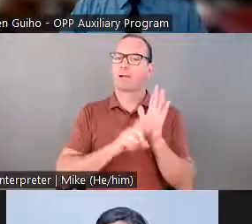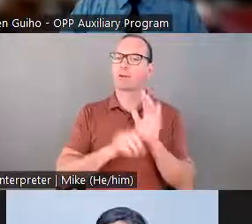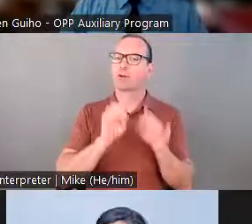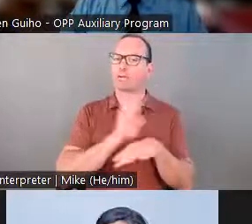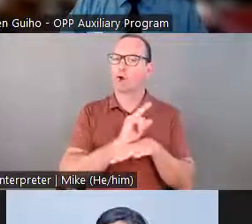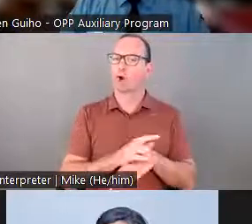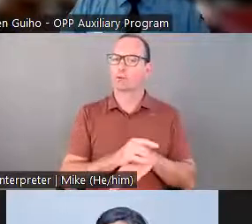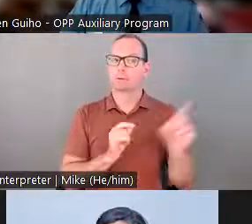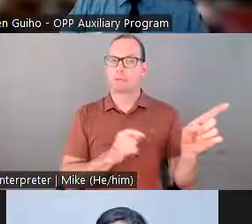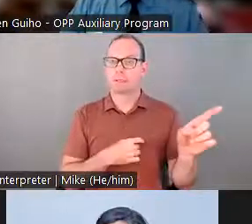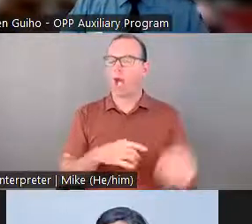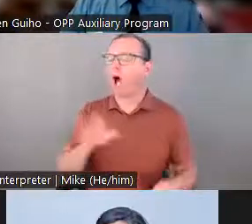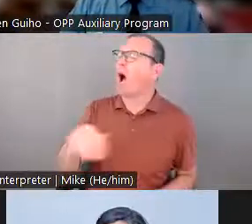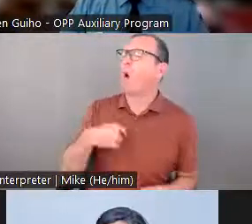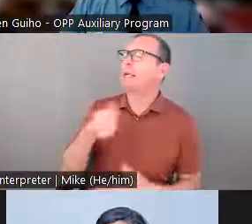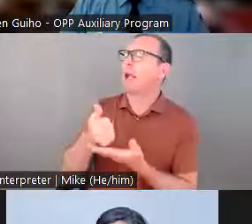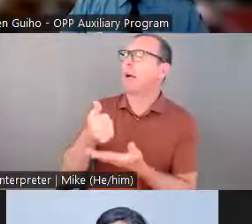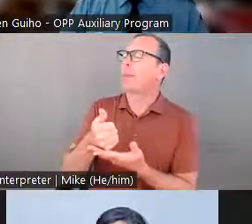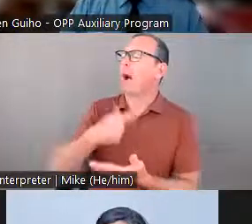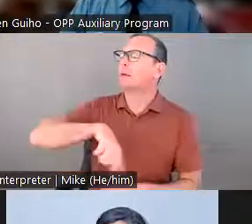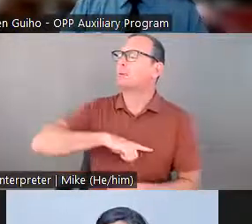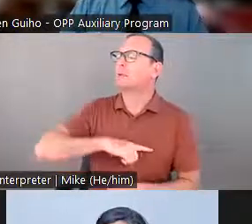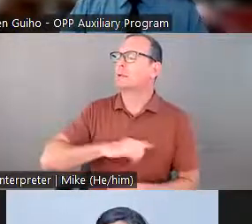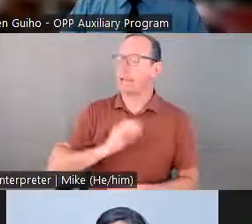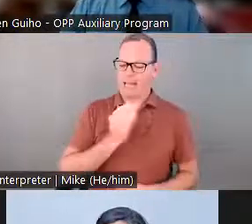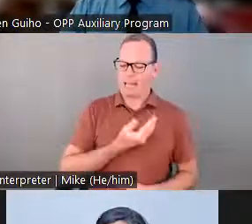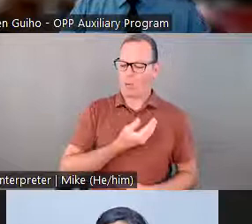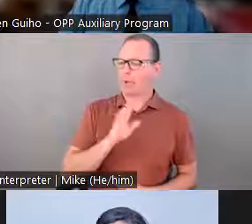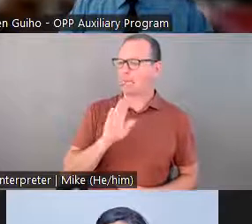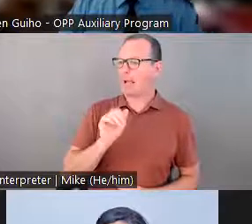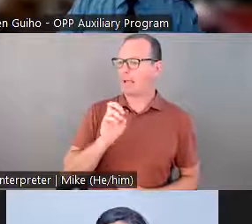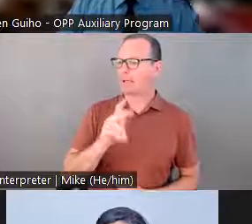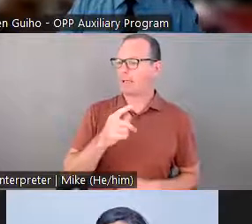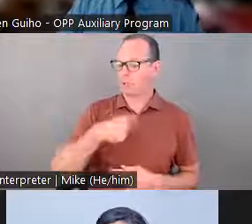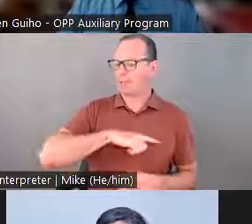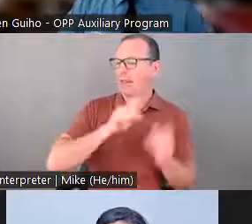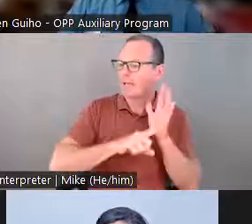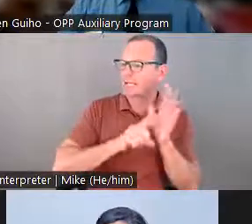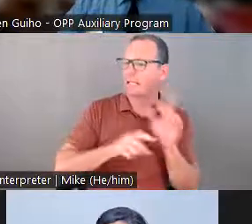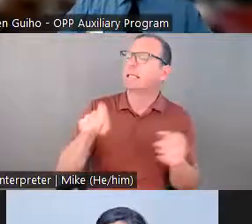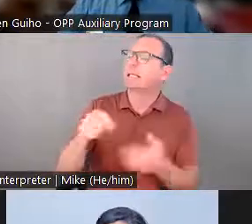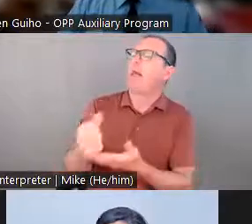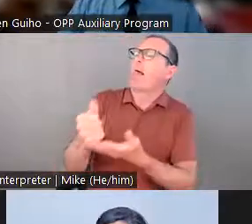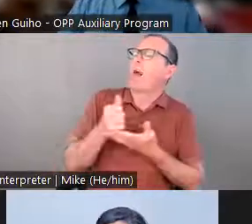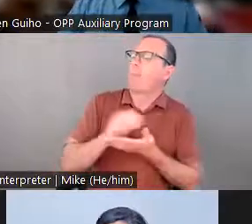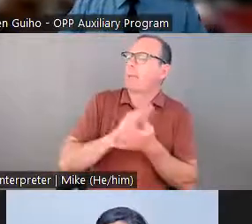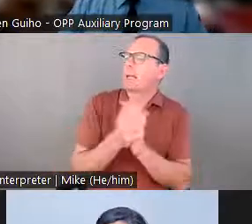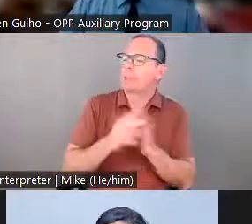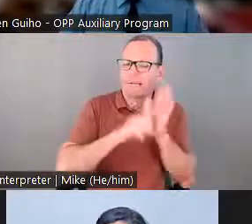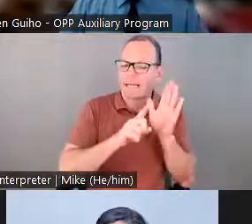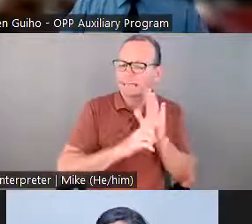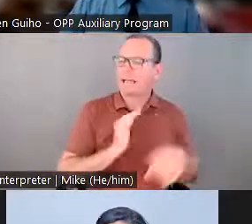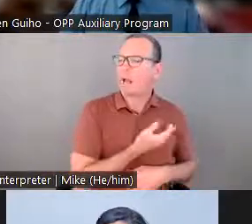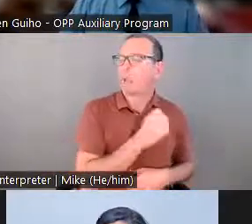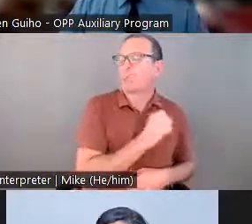money. So very similar to police departments, the police will never ask you to become a detective for a day